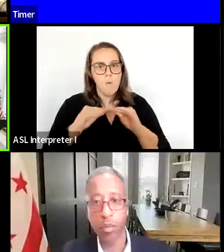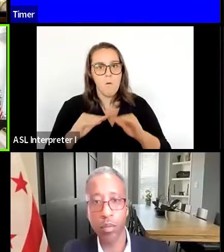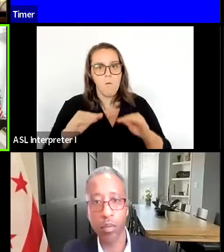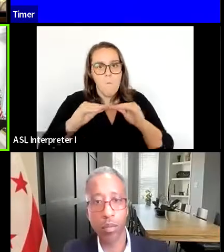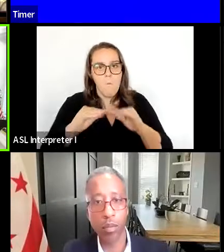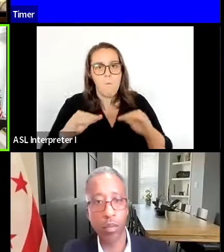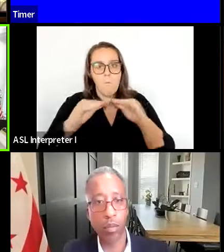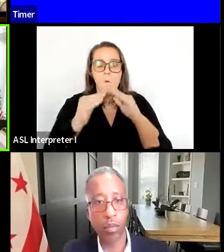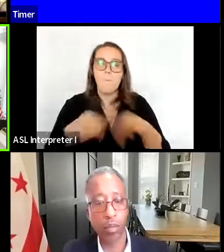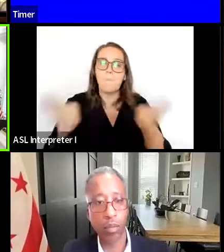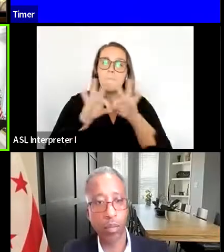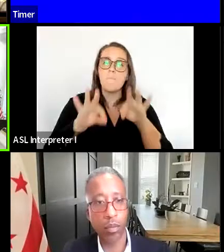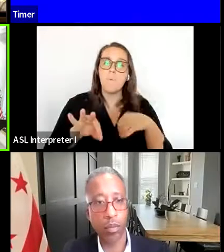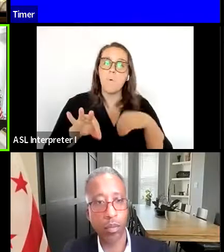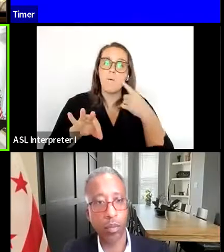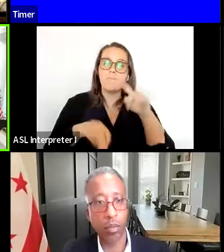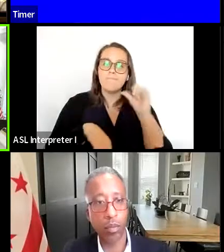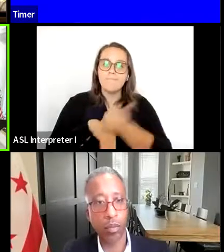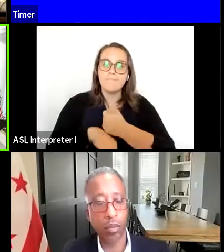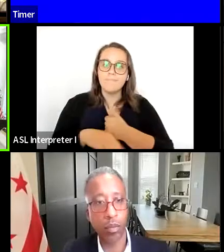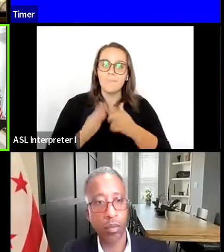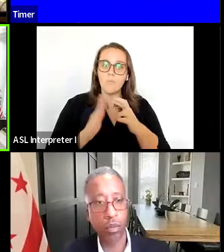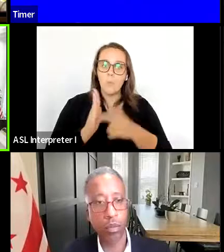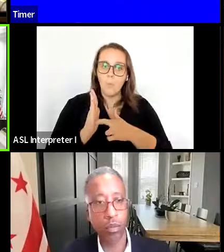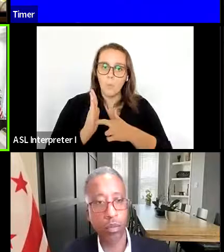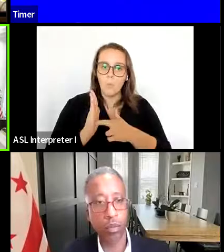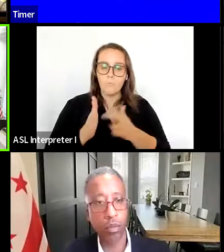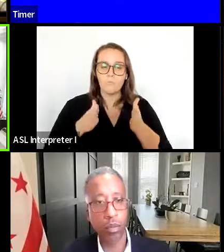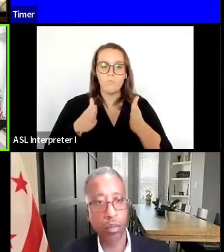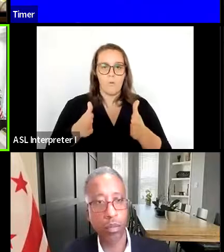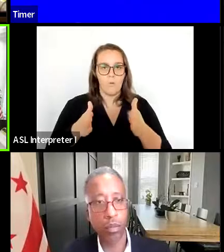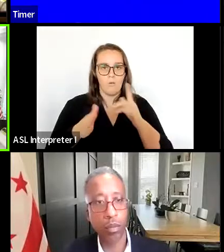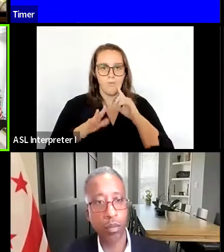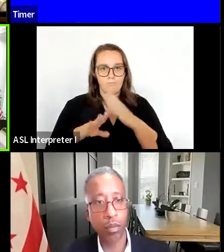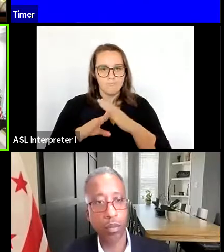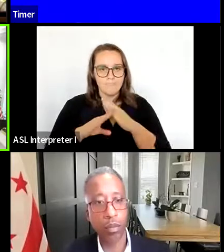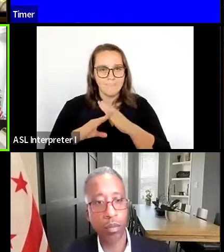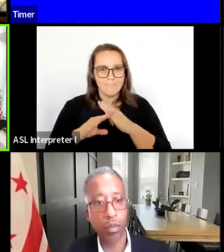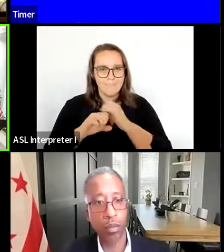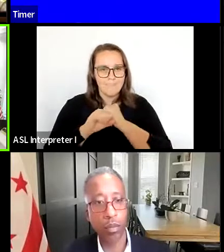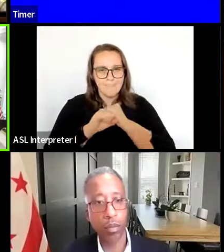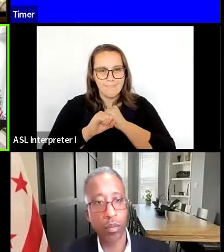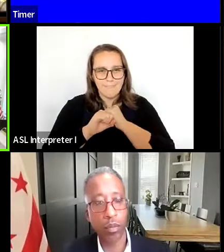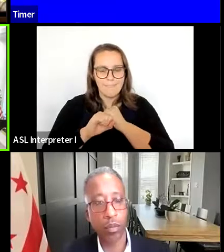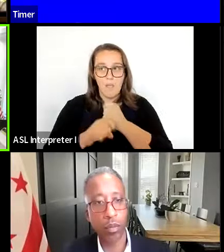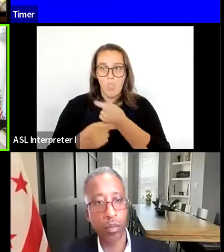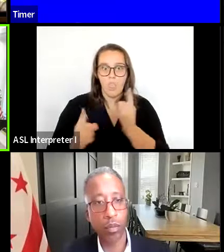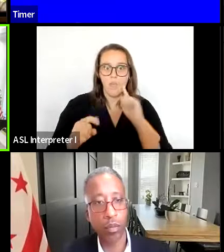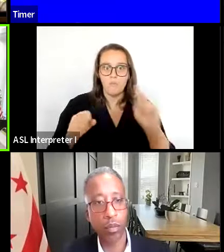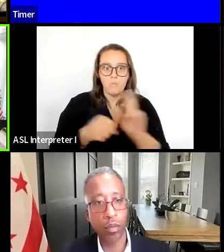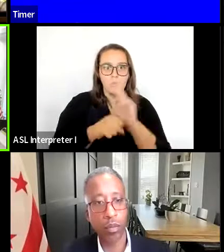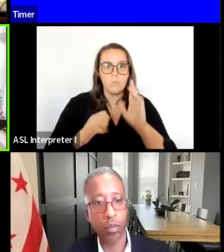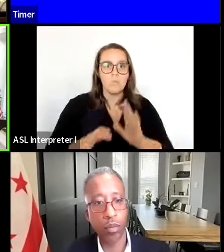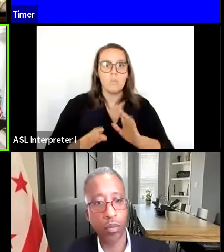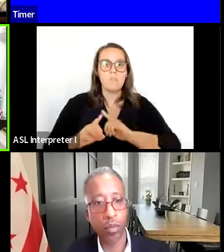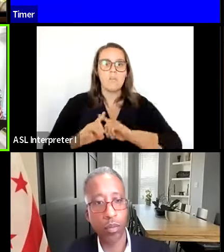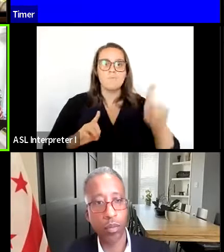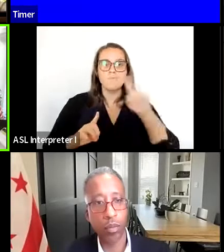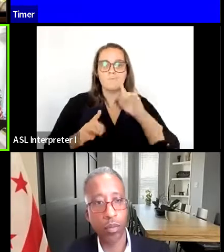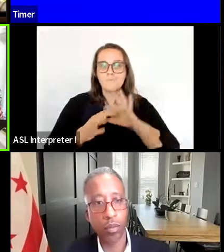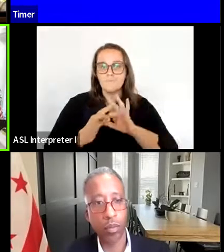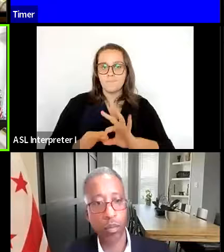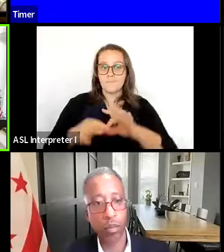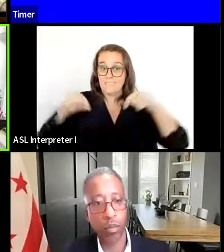put in place rules of the road that protect the users. But in terms of